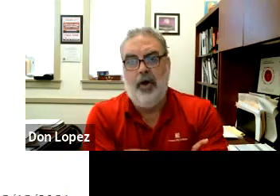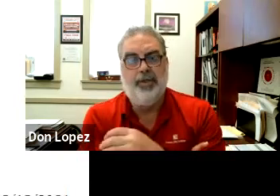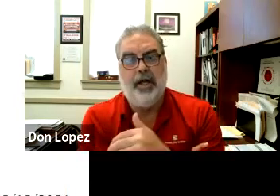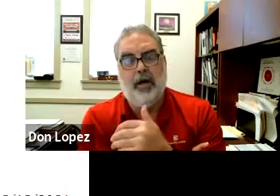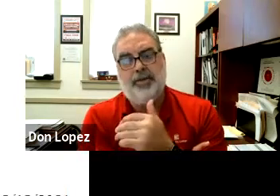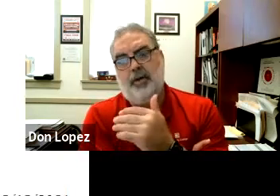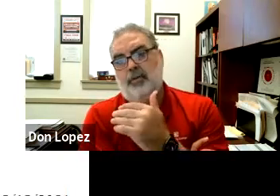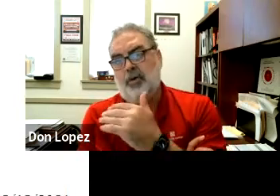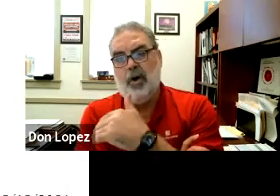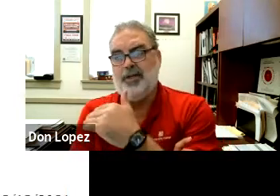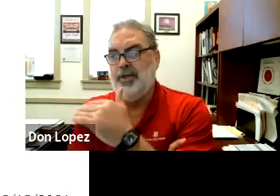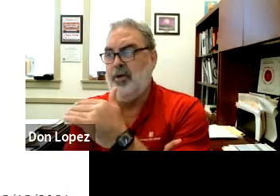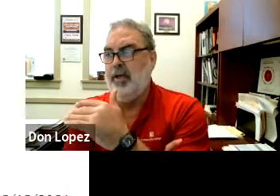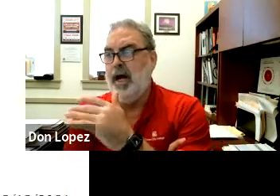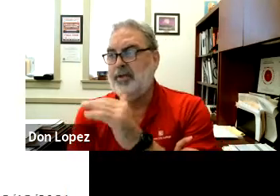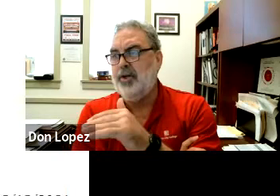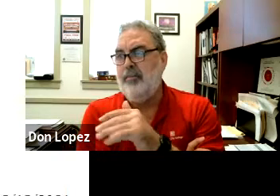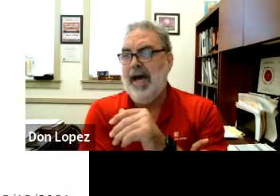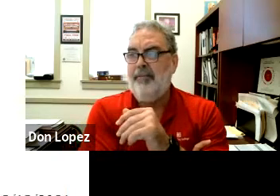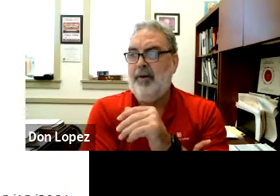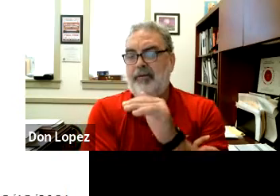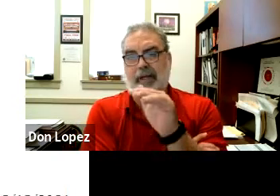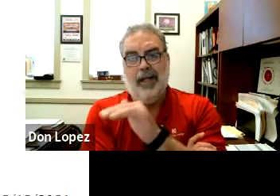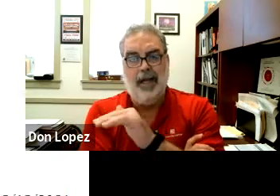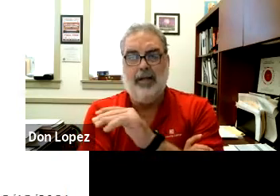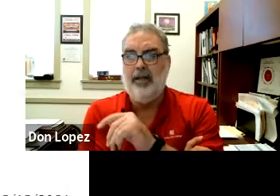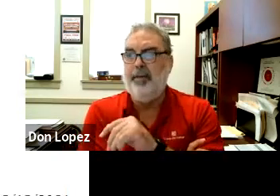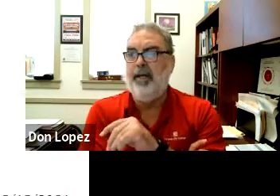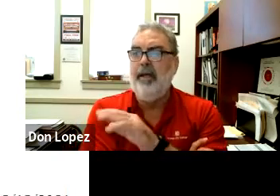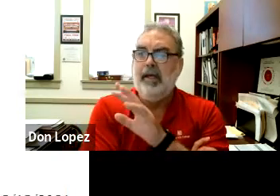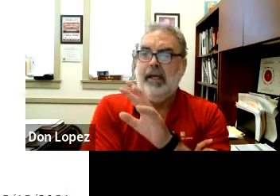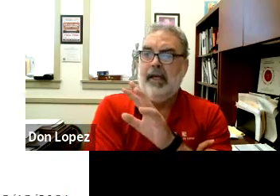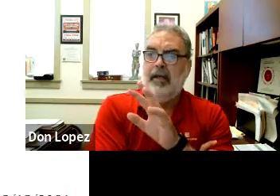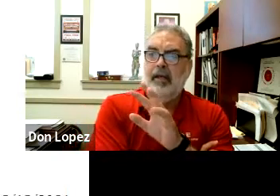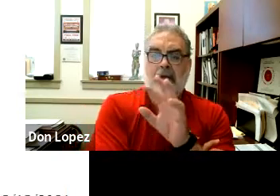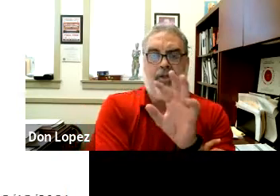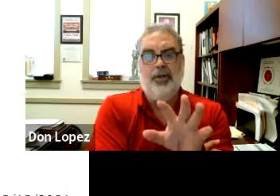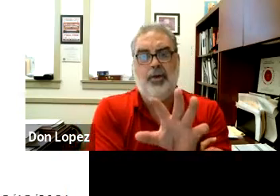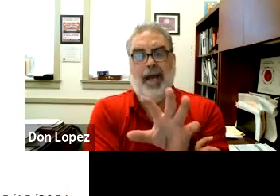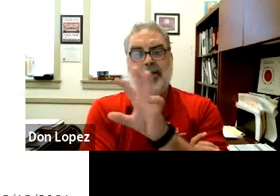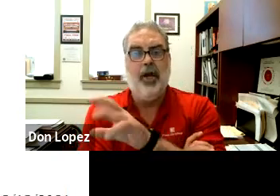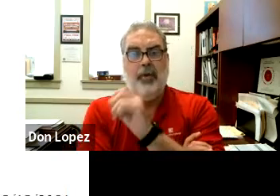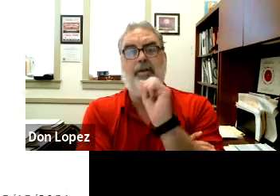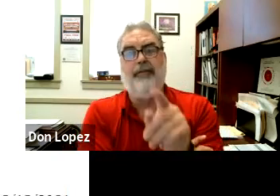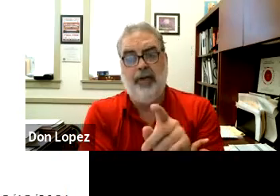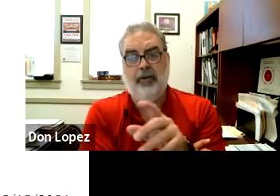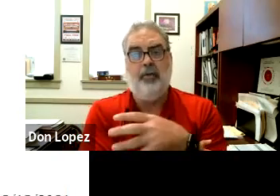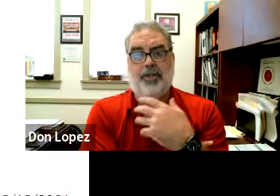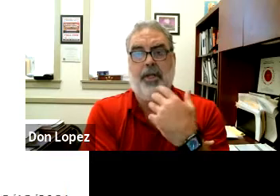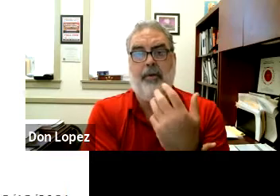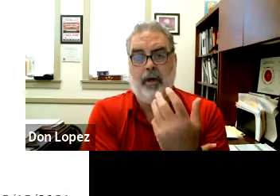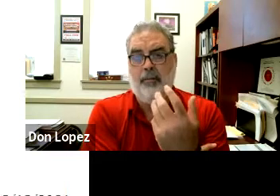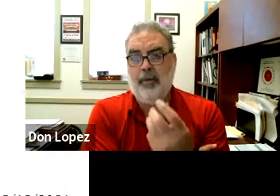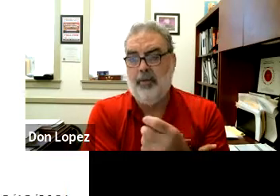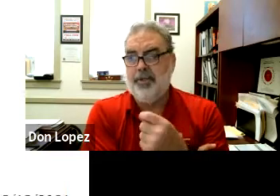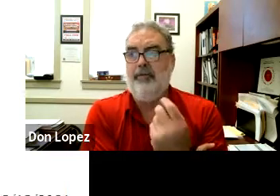For those that are, so we're actually doing not so bad, but we've declined a little bit in students who actually go into the field in which